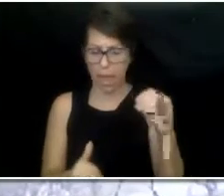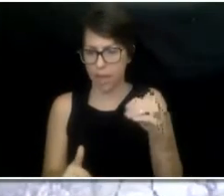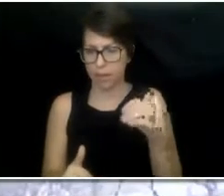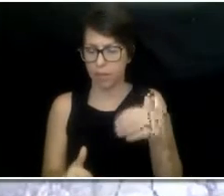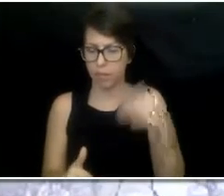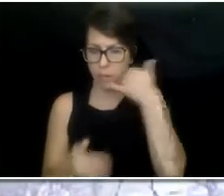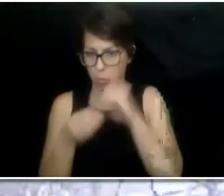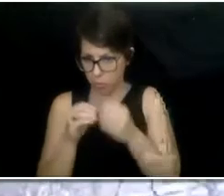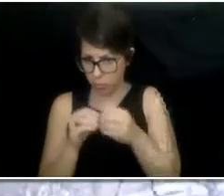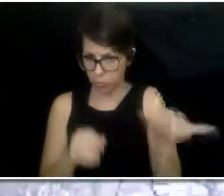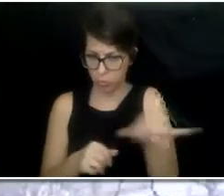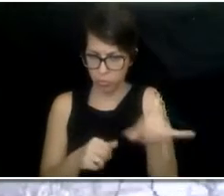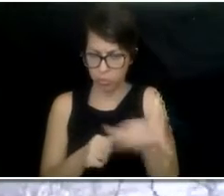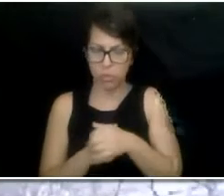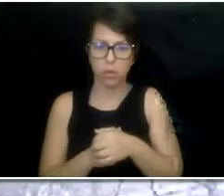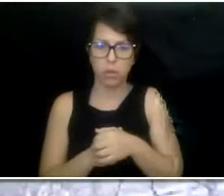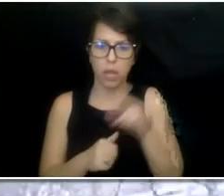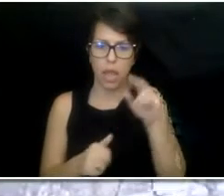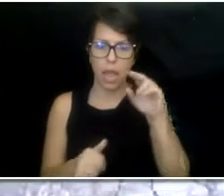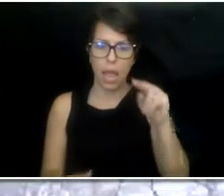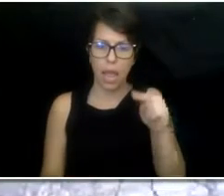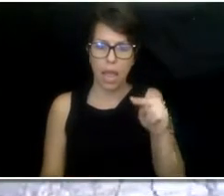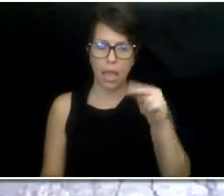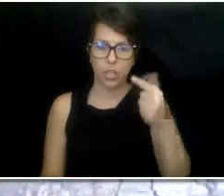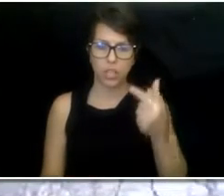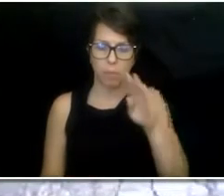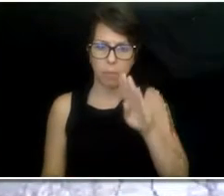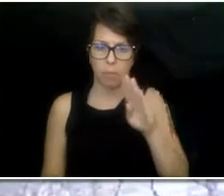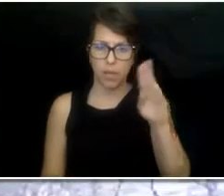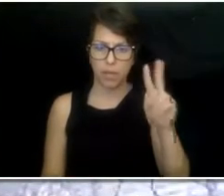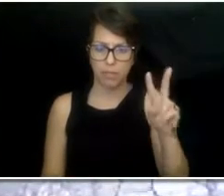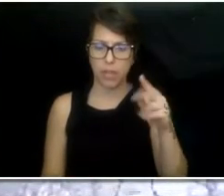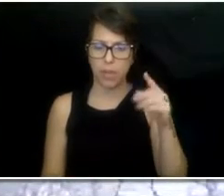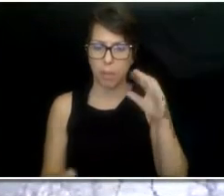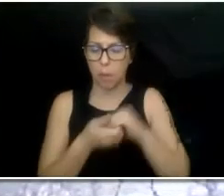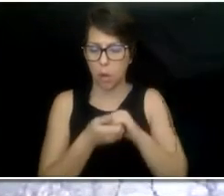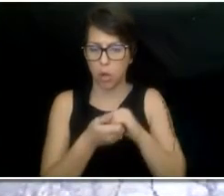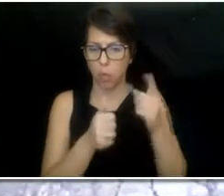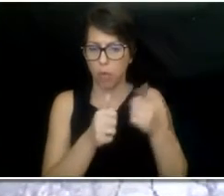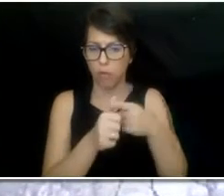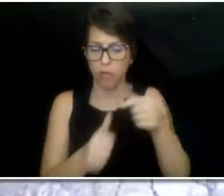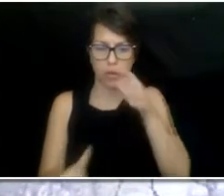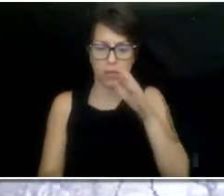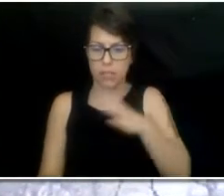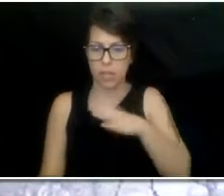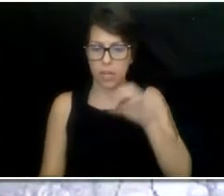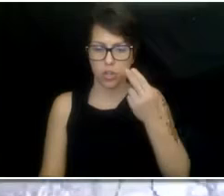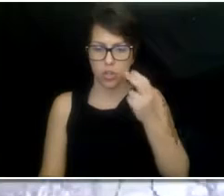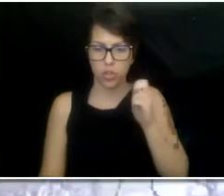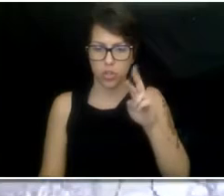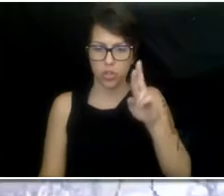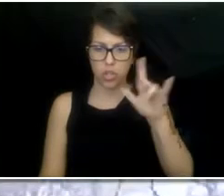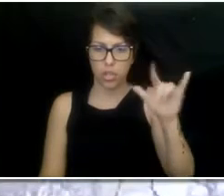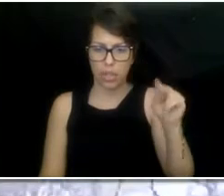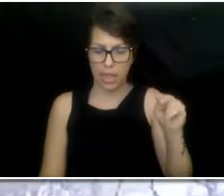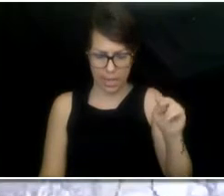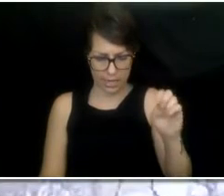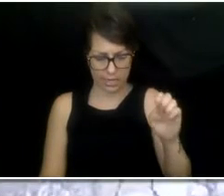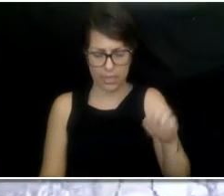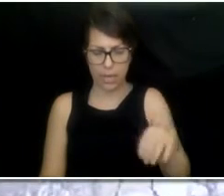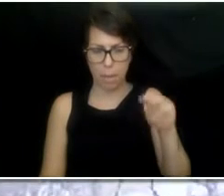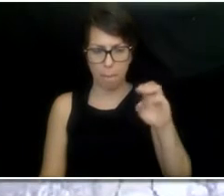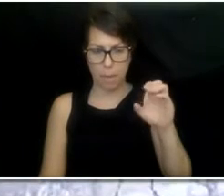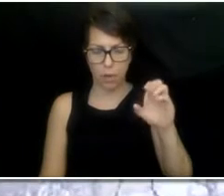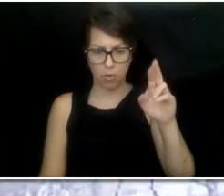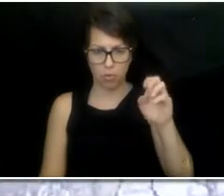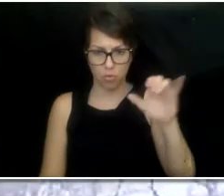connect them to resources prior to the release of the PSAs All City agencies were given our social media toolkit and